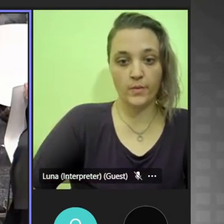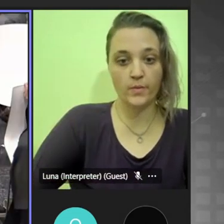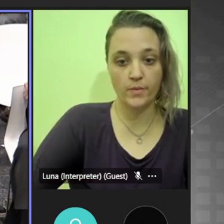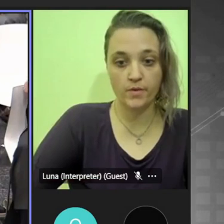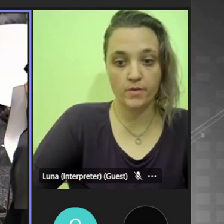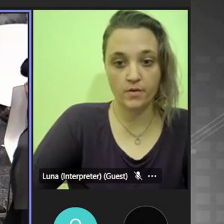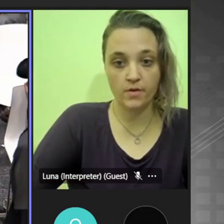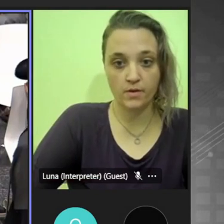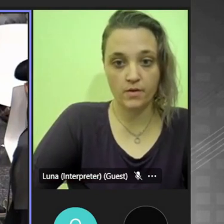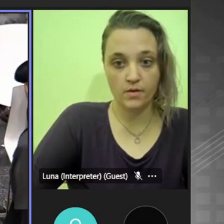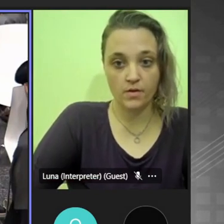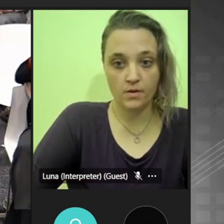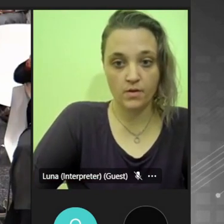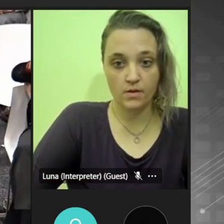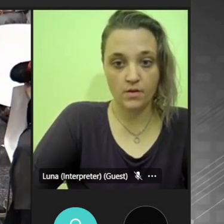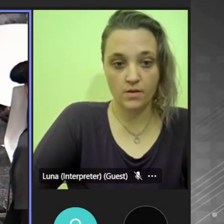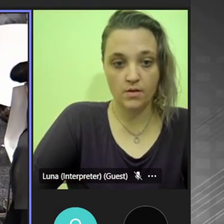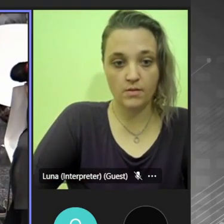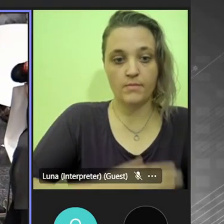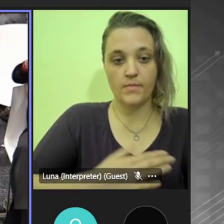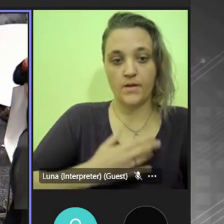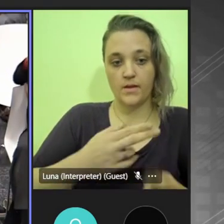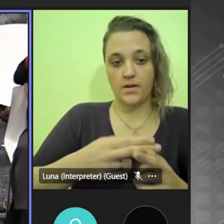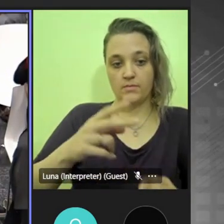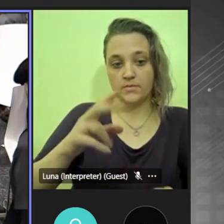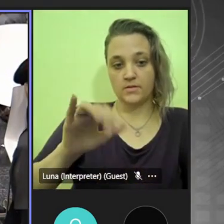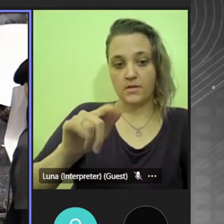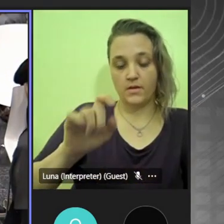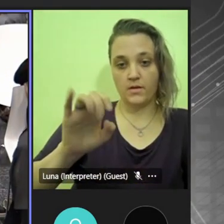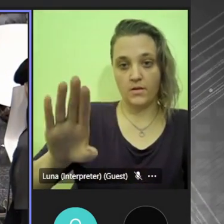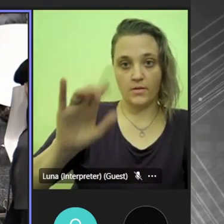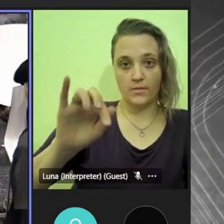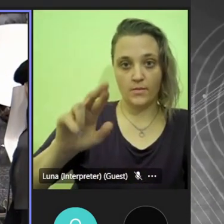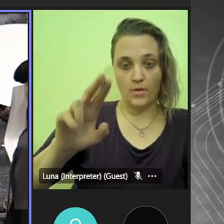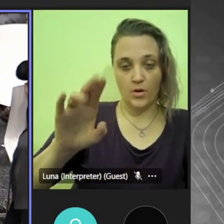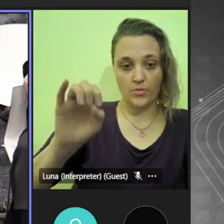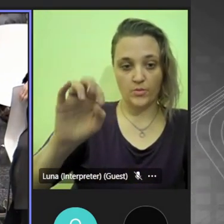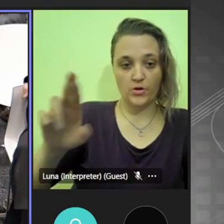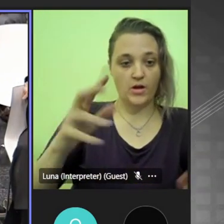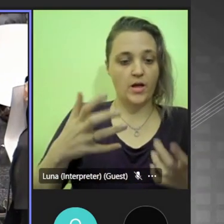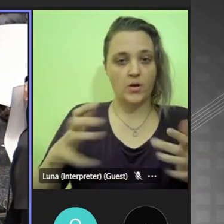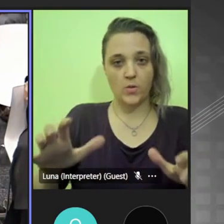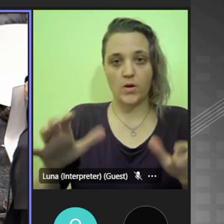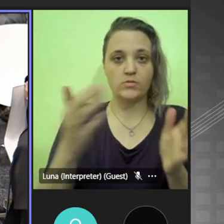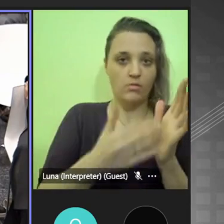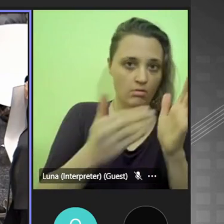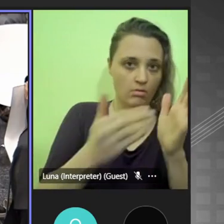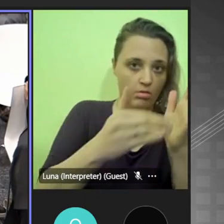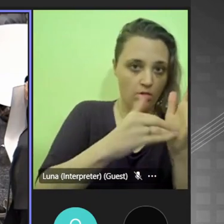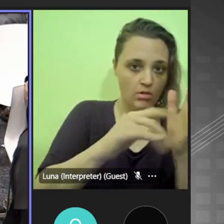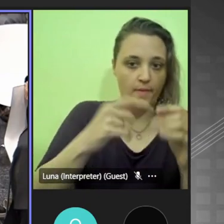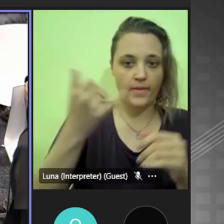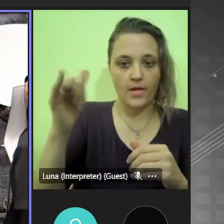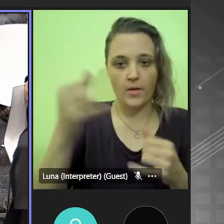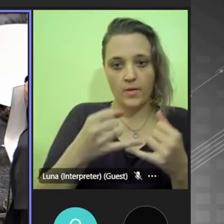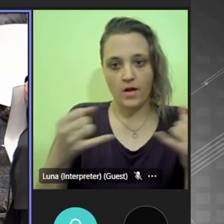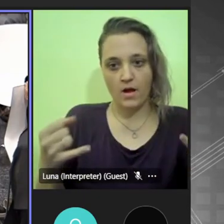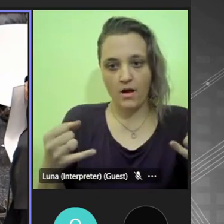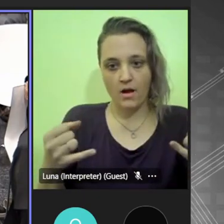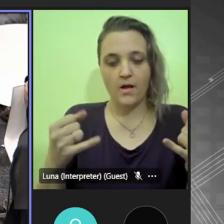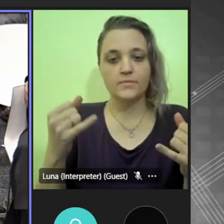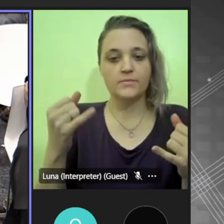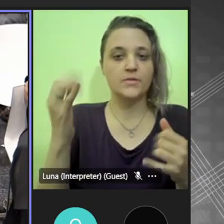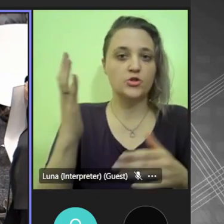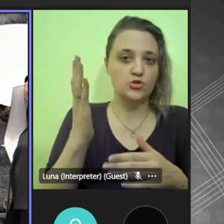Hey guys, so my name is Caleb Barber, and don't want to necessarily beat the dead horse over the